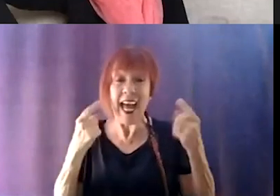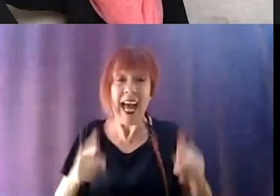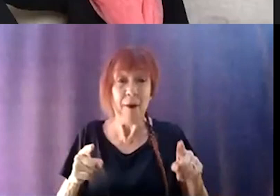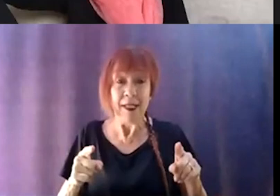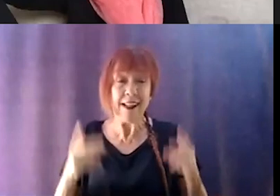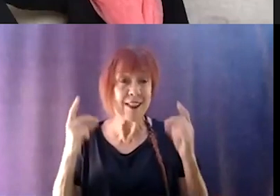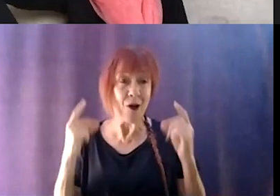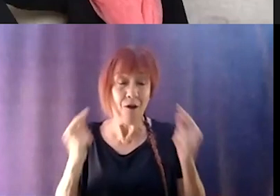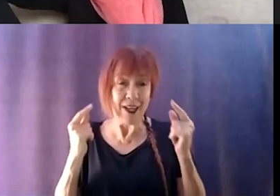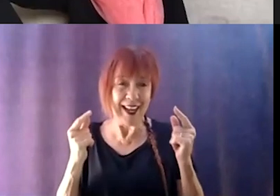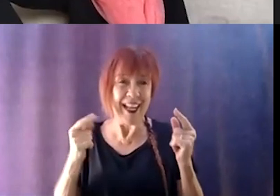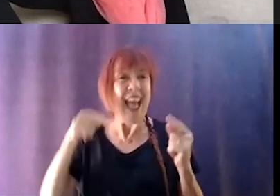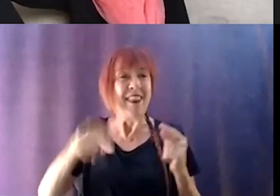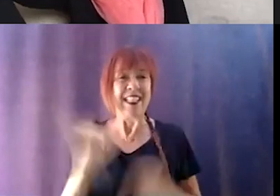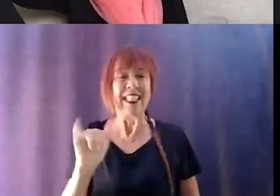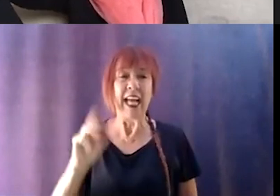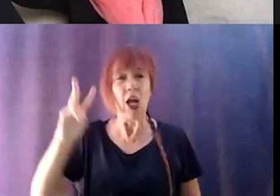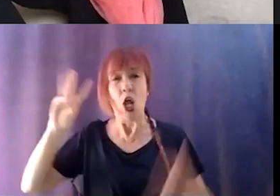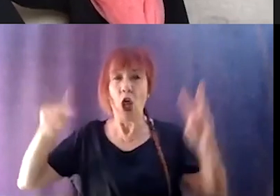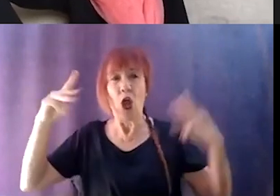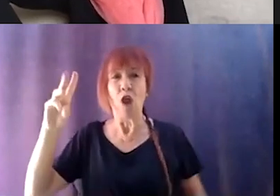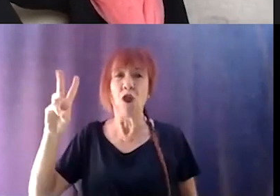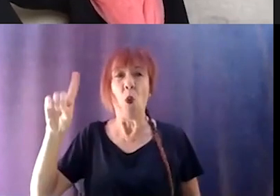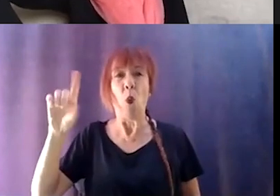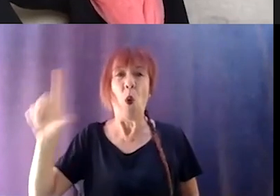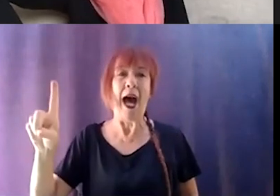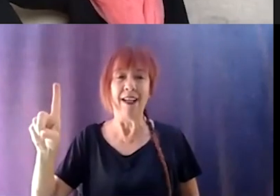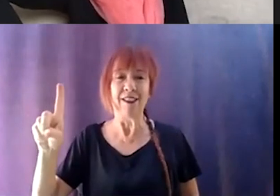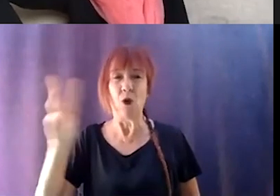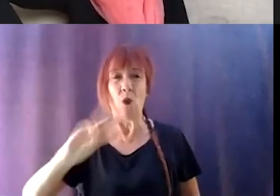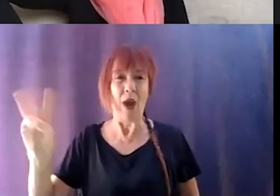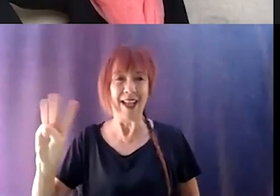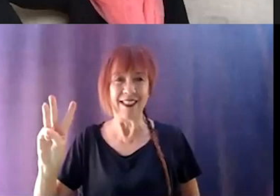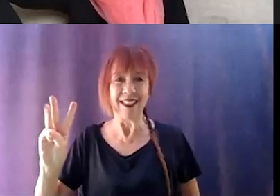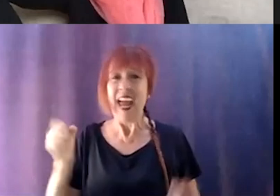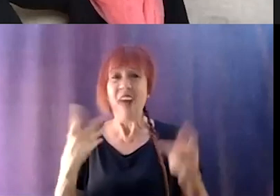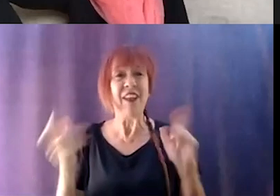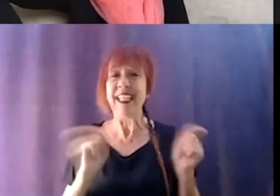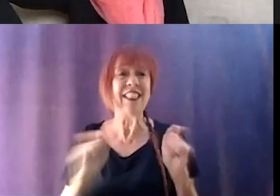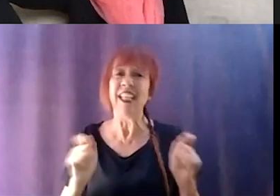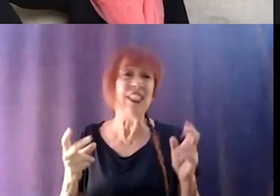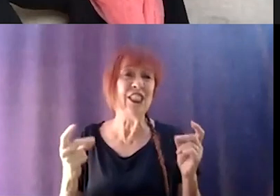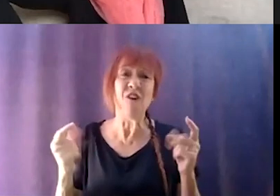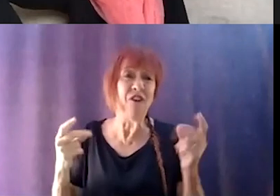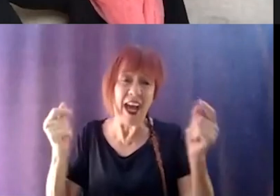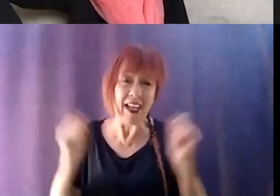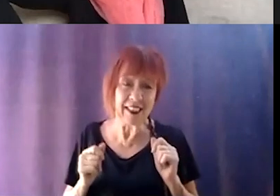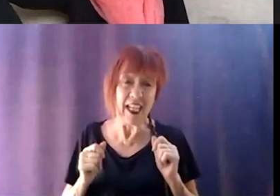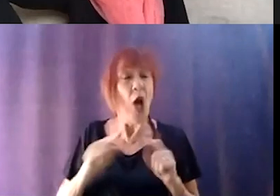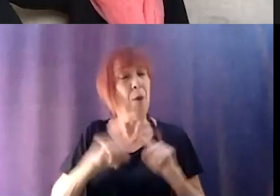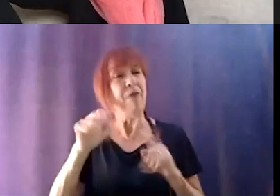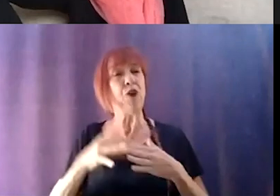about it often because it's changing so rapidly, so aggressively. But if you lead with passion and you create content